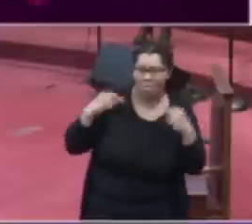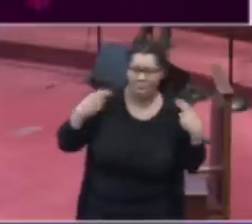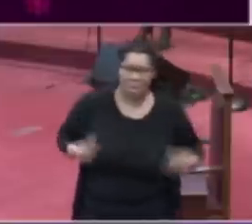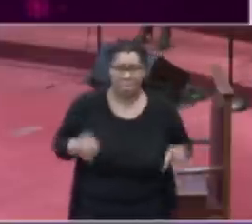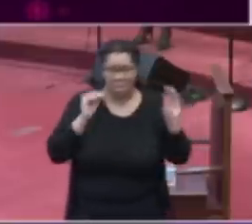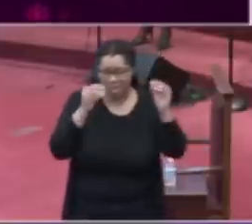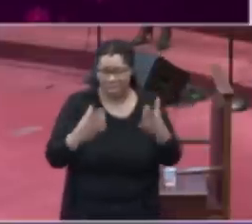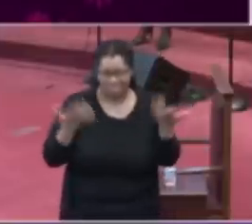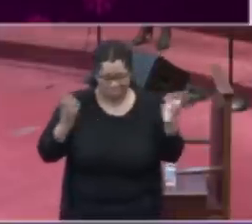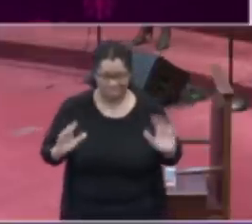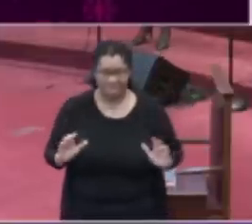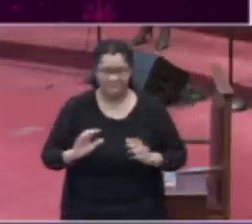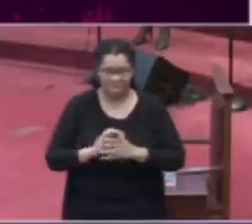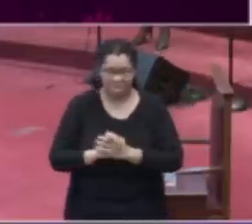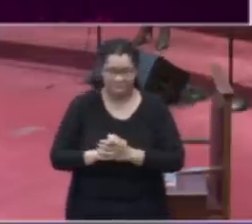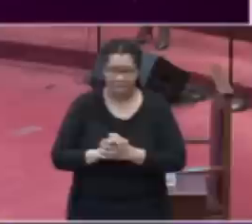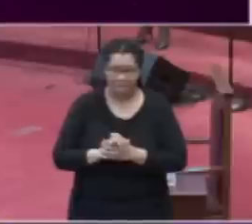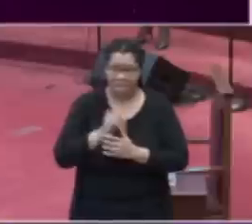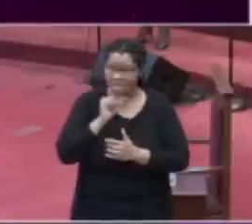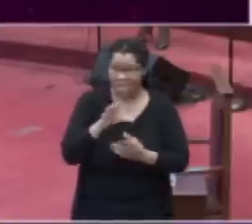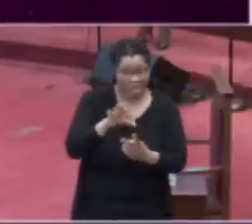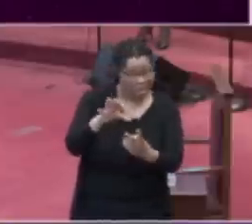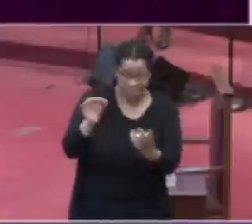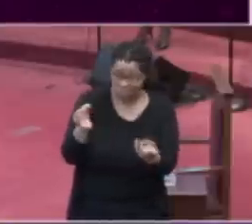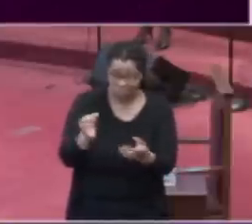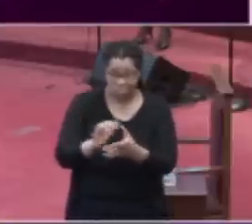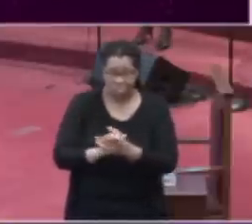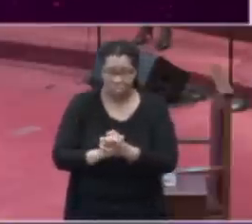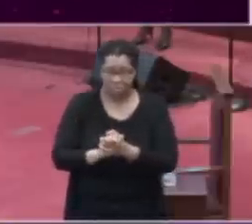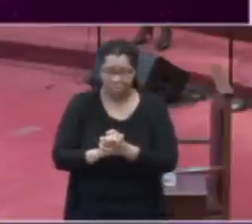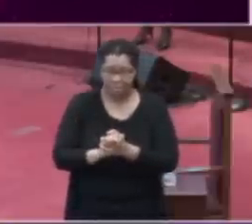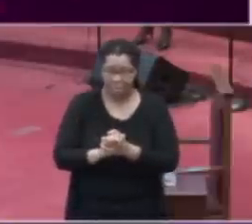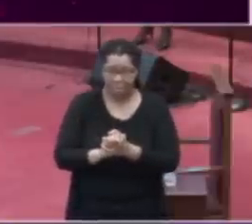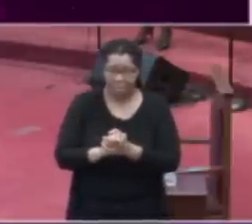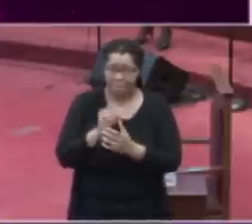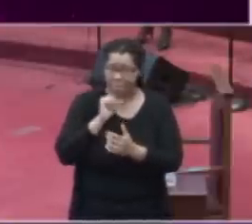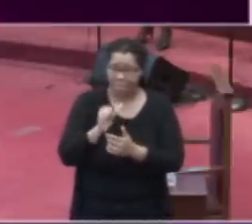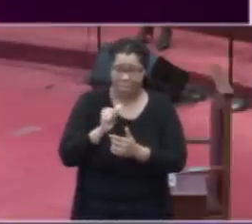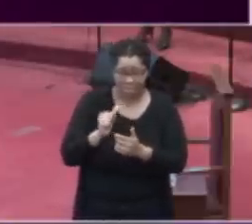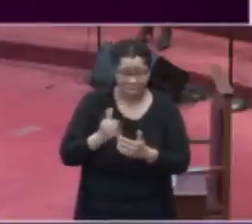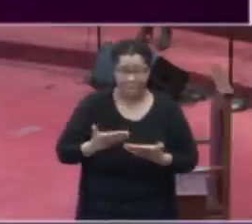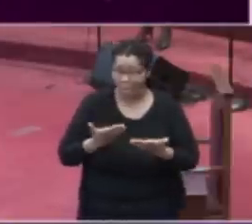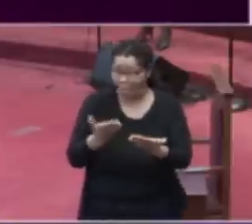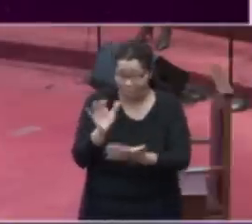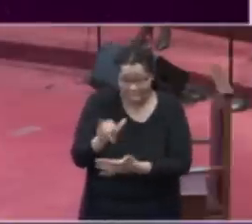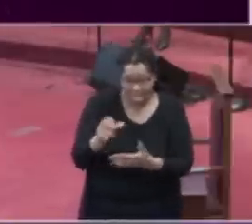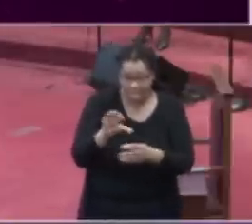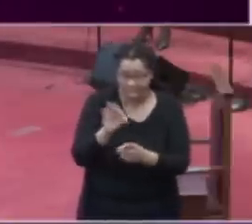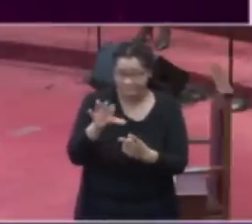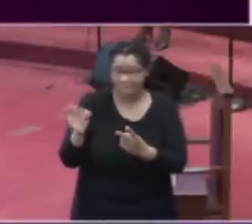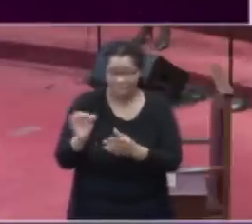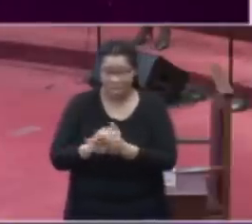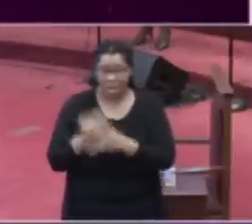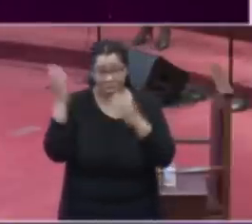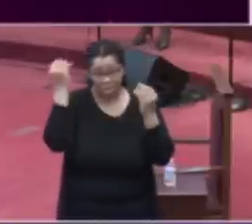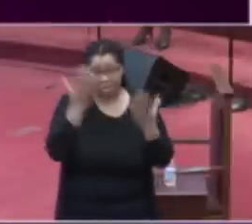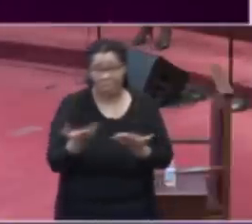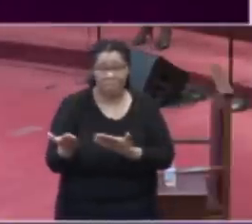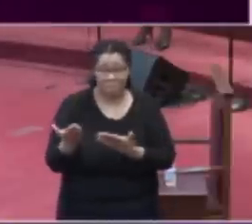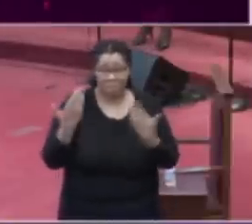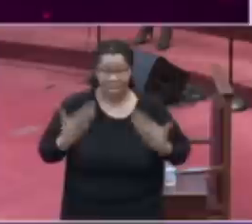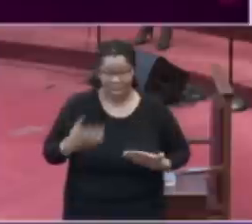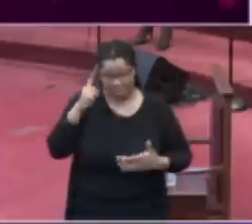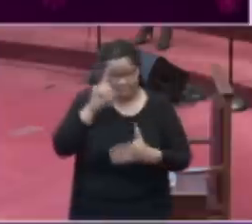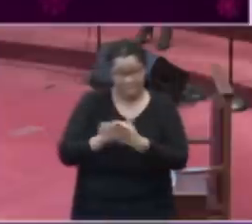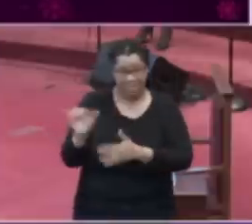and that's it. He has not left that open to us. He did not intend to. And Ararat, I only give you the quote because I want to tell you, I'm with C.S.